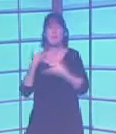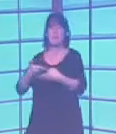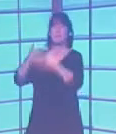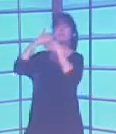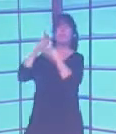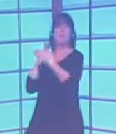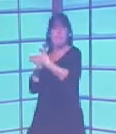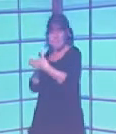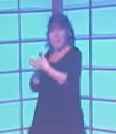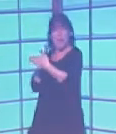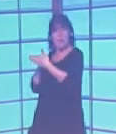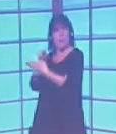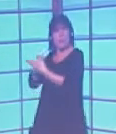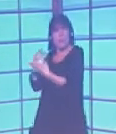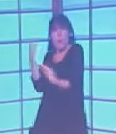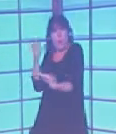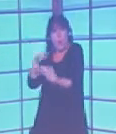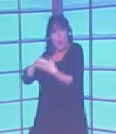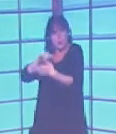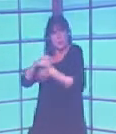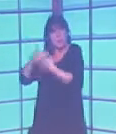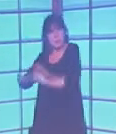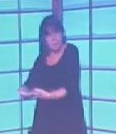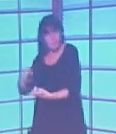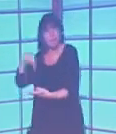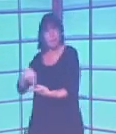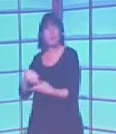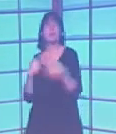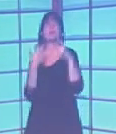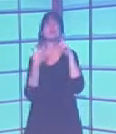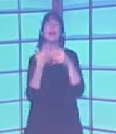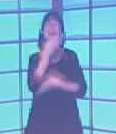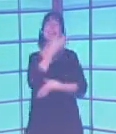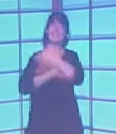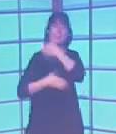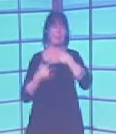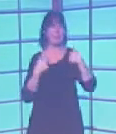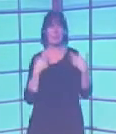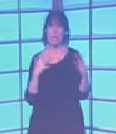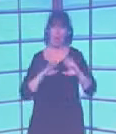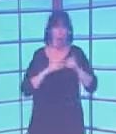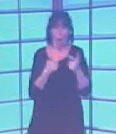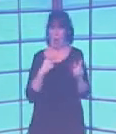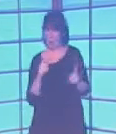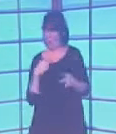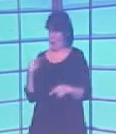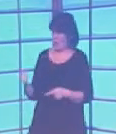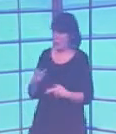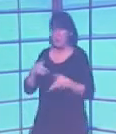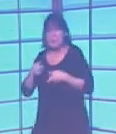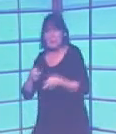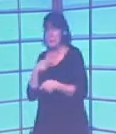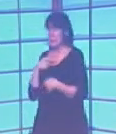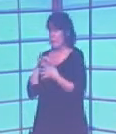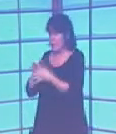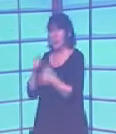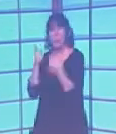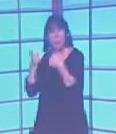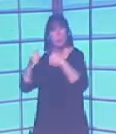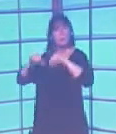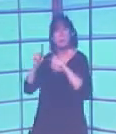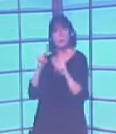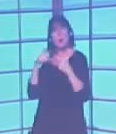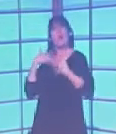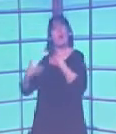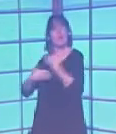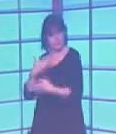people face, and disability etiquette. Finally, another service we offer is design appraisal service,